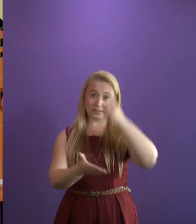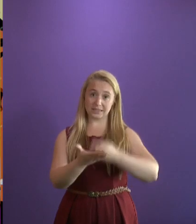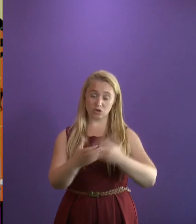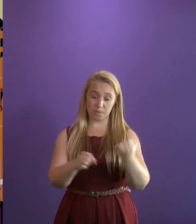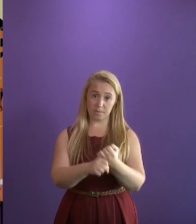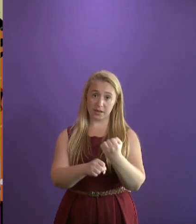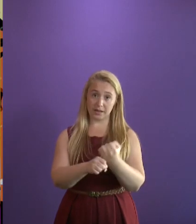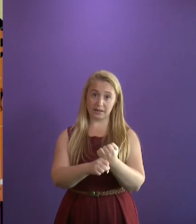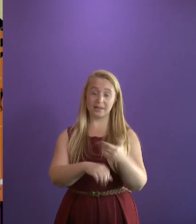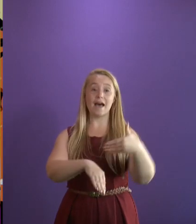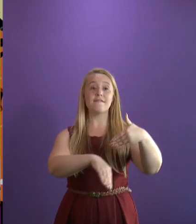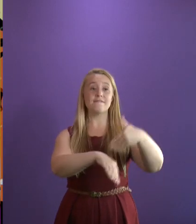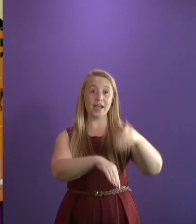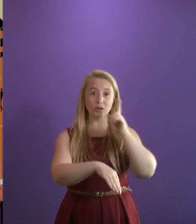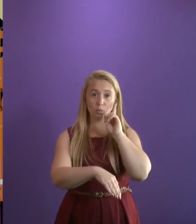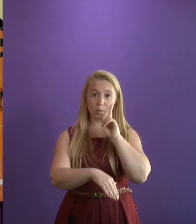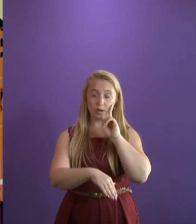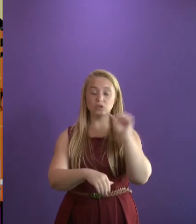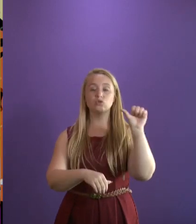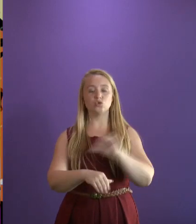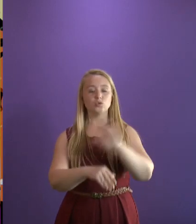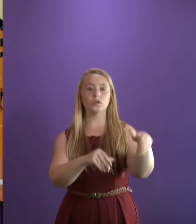affects women includes women.